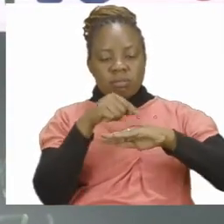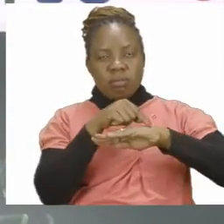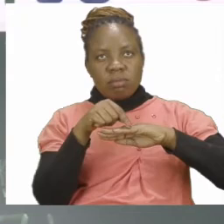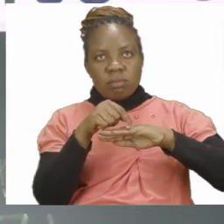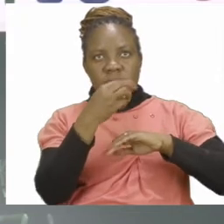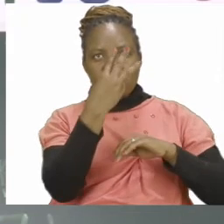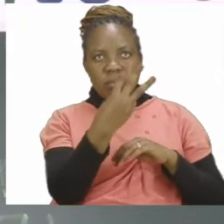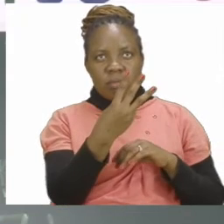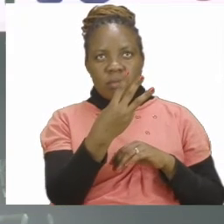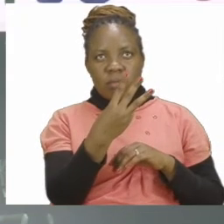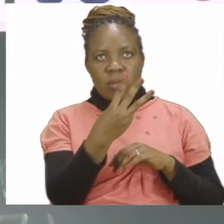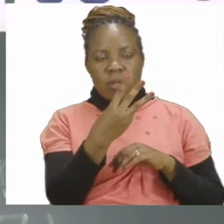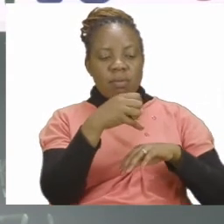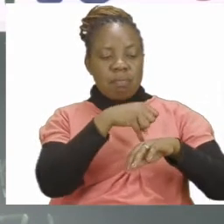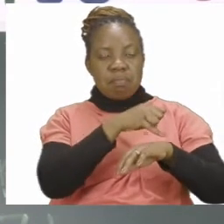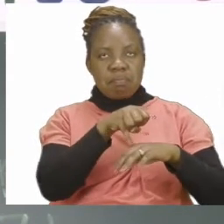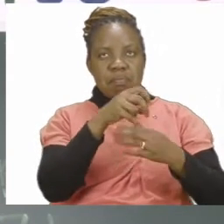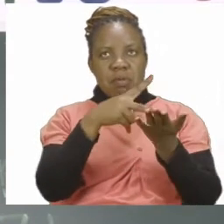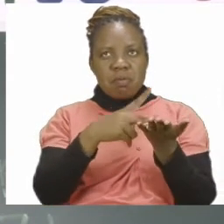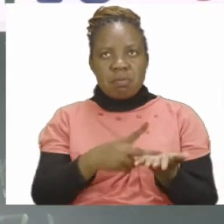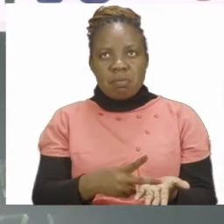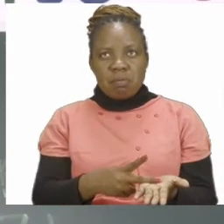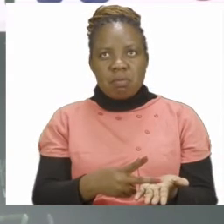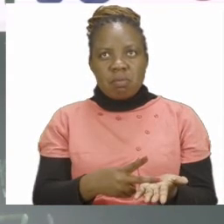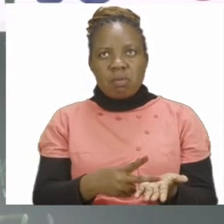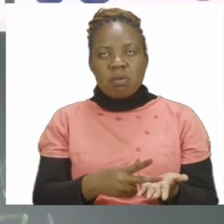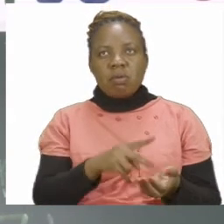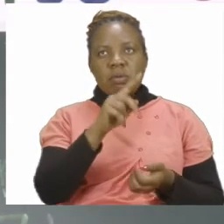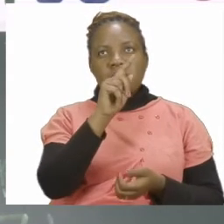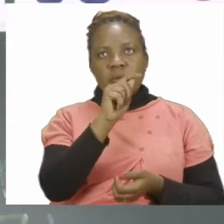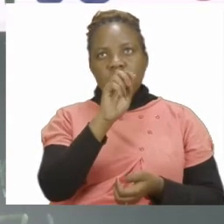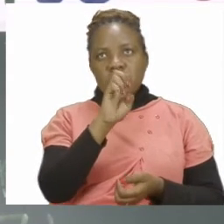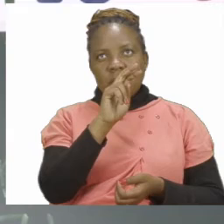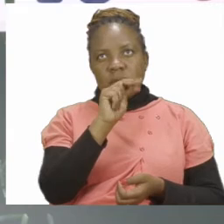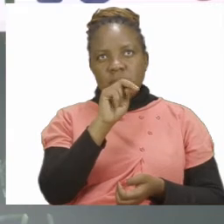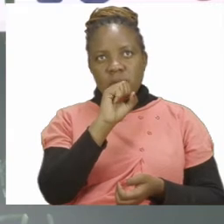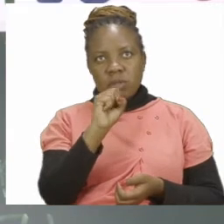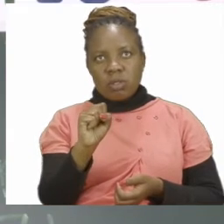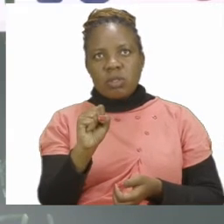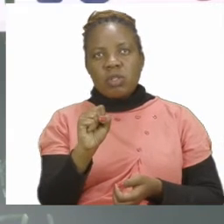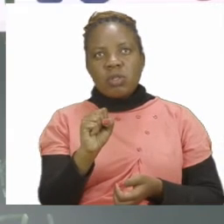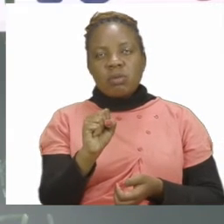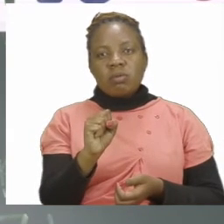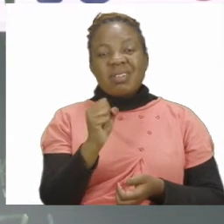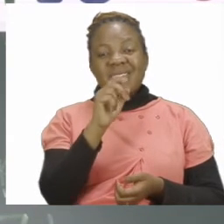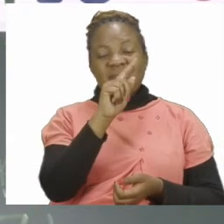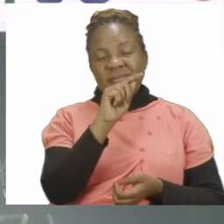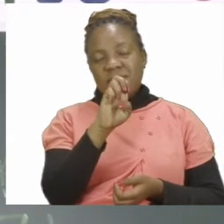was 3 and we have our units,